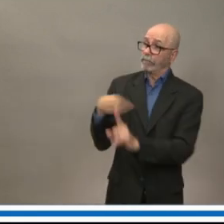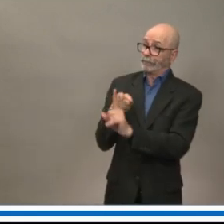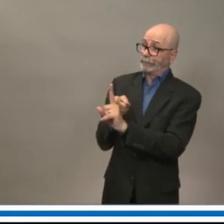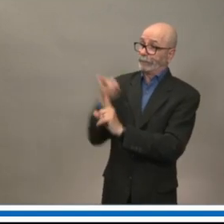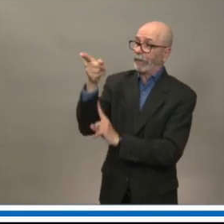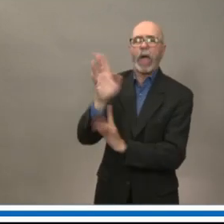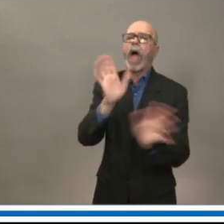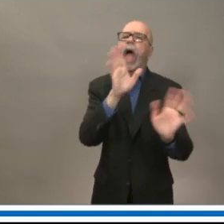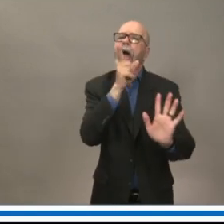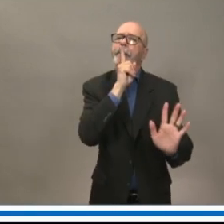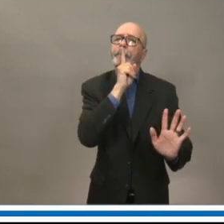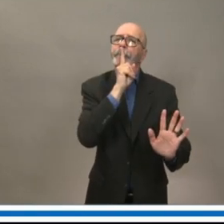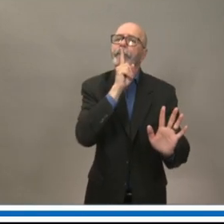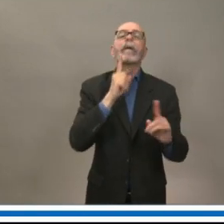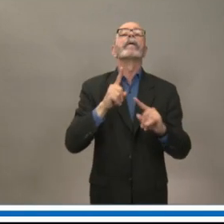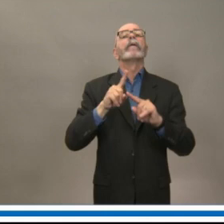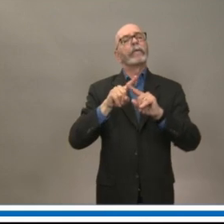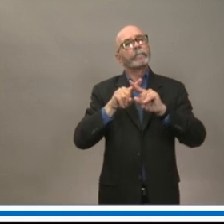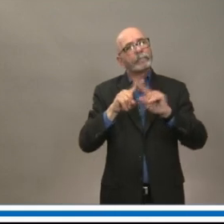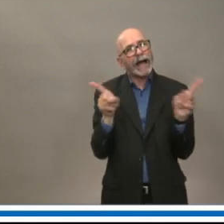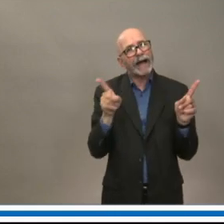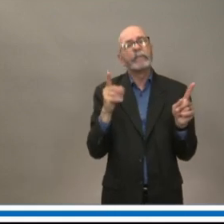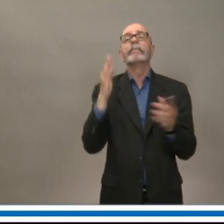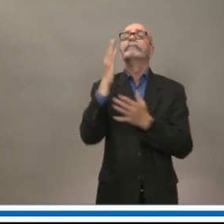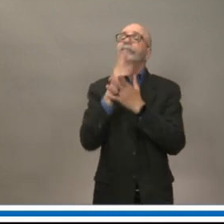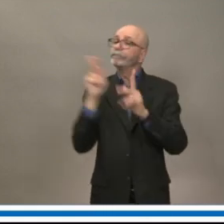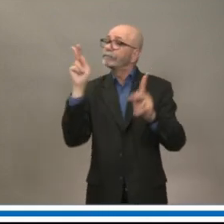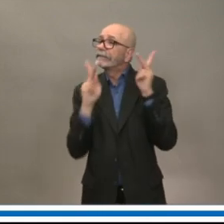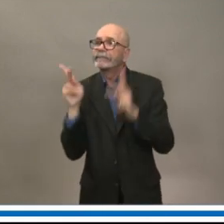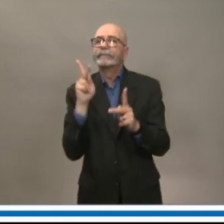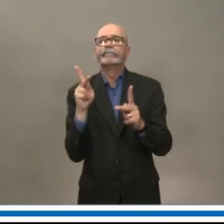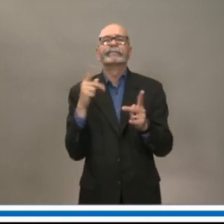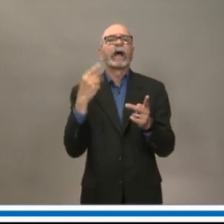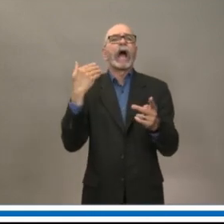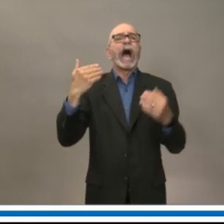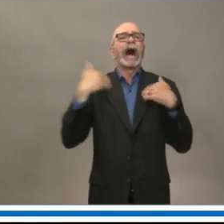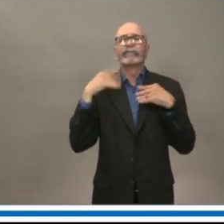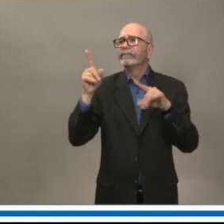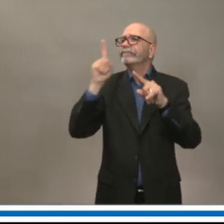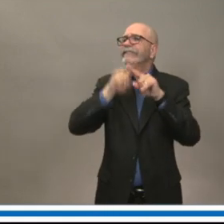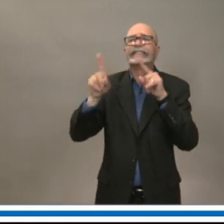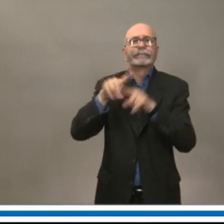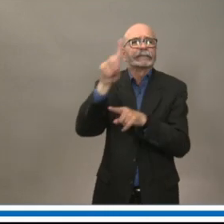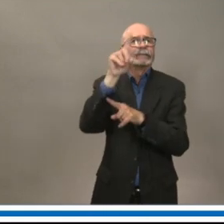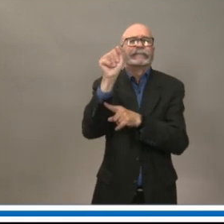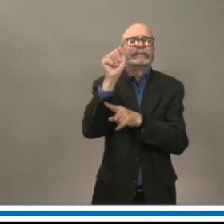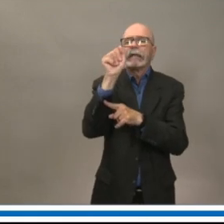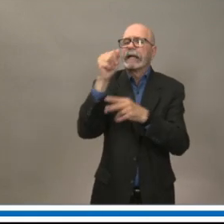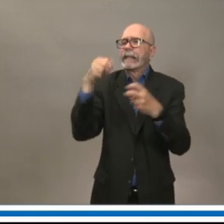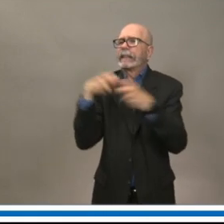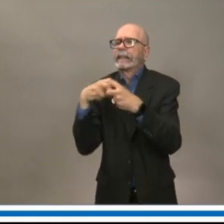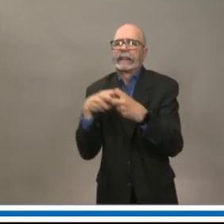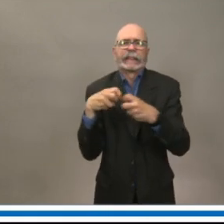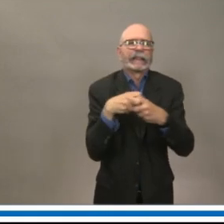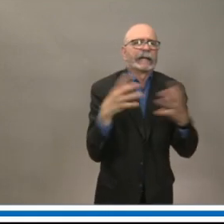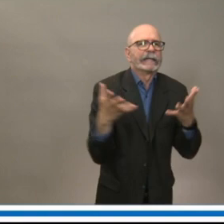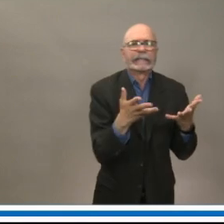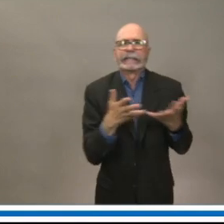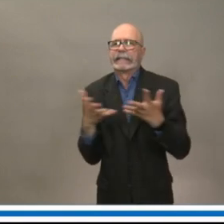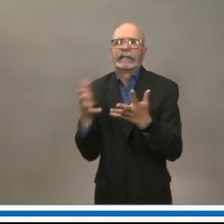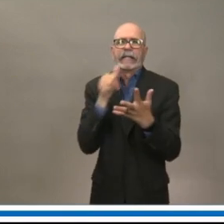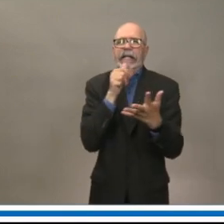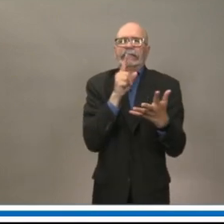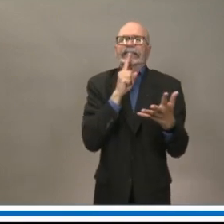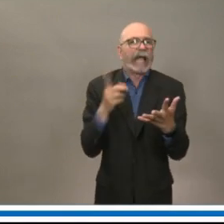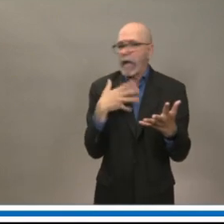community. We have to understand there are many people in our communities with a range of disabilities that have unique challenges when it comes to dealing with all the rules